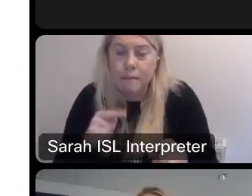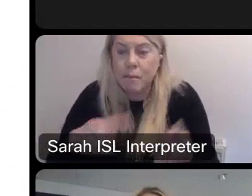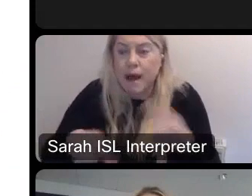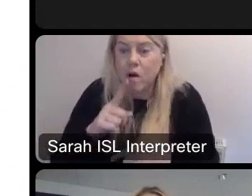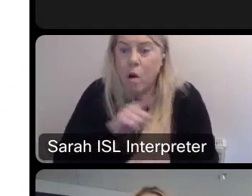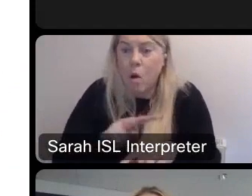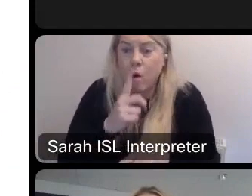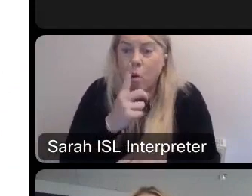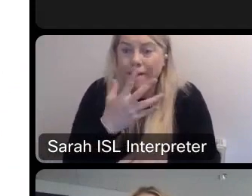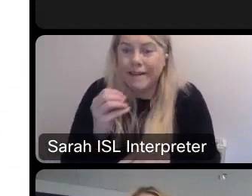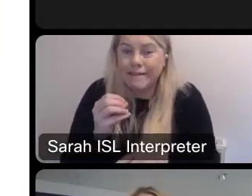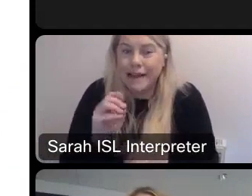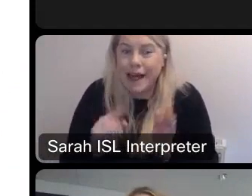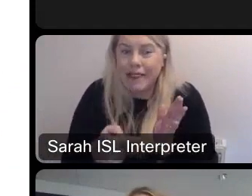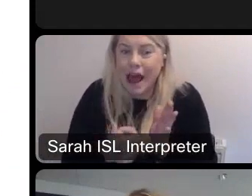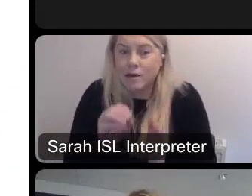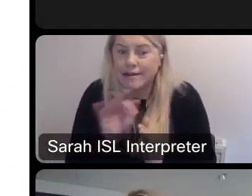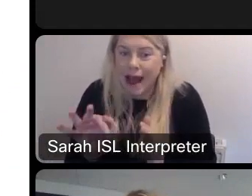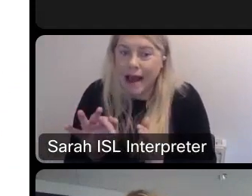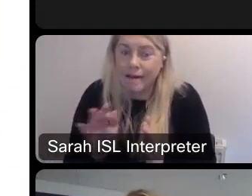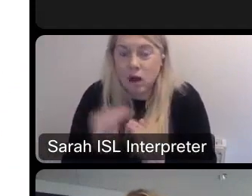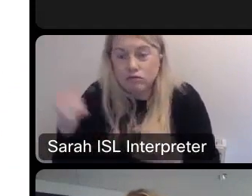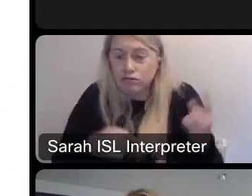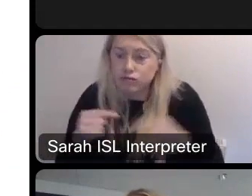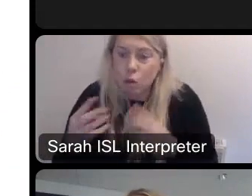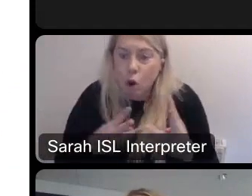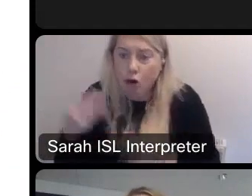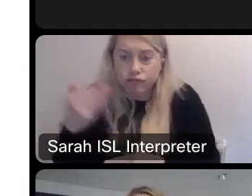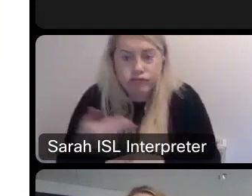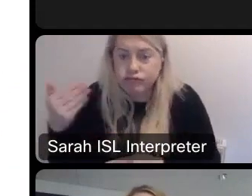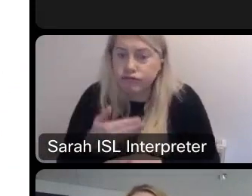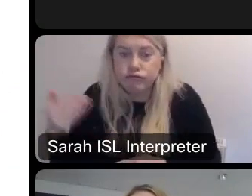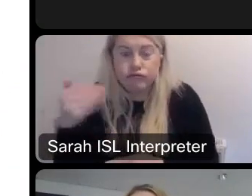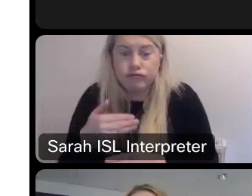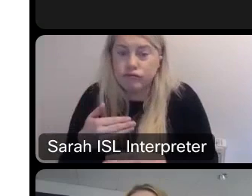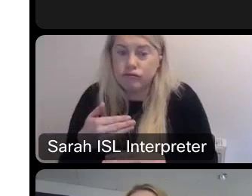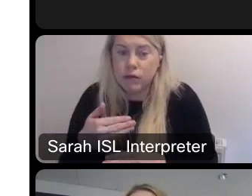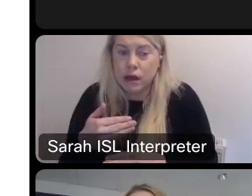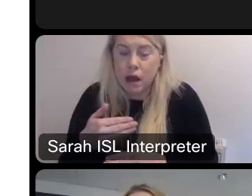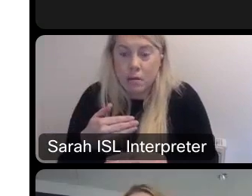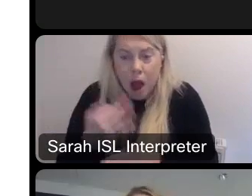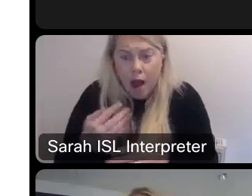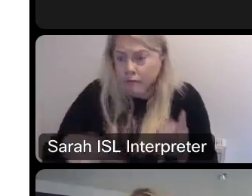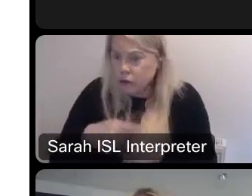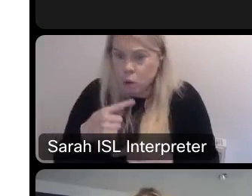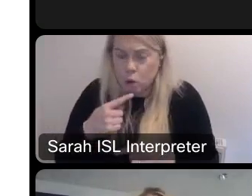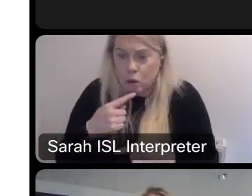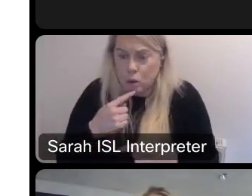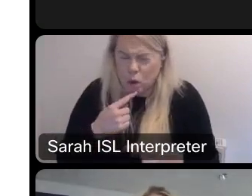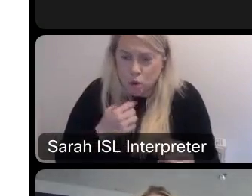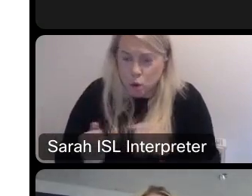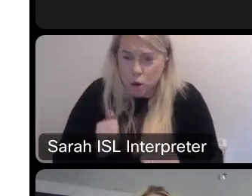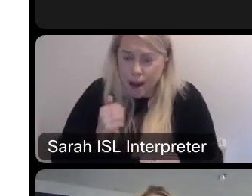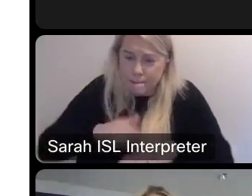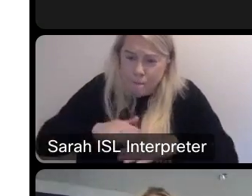the HSE that all go to work. But I would say the majority of times go above and beyond their roles,